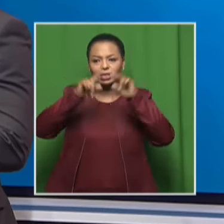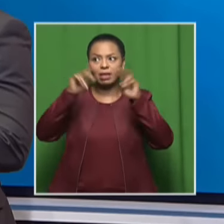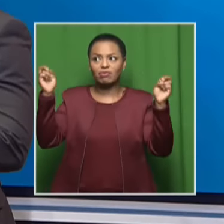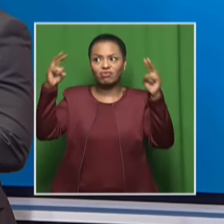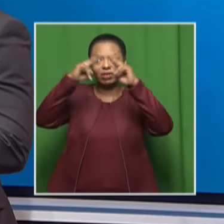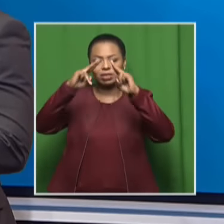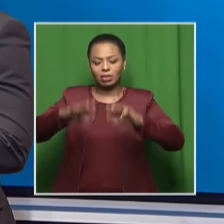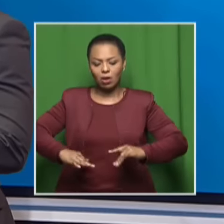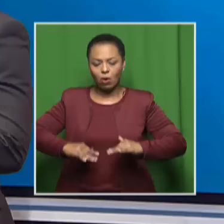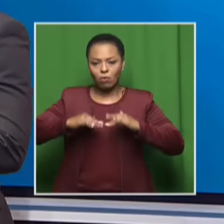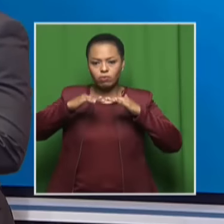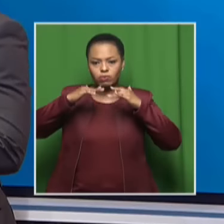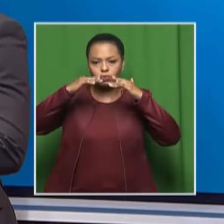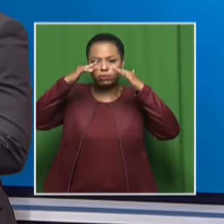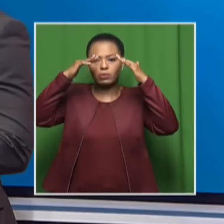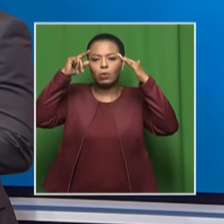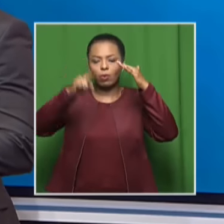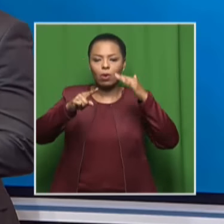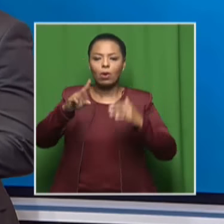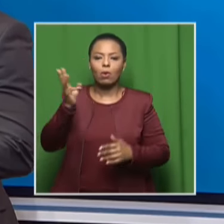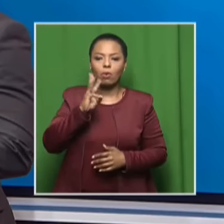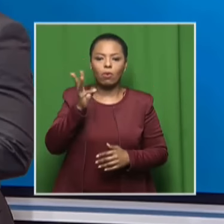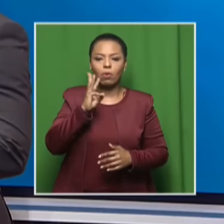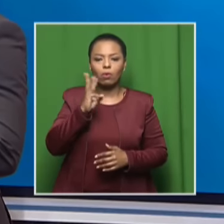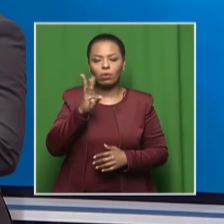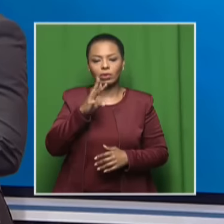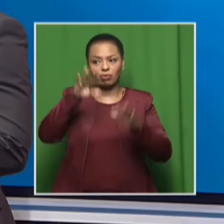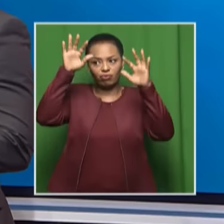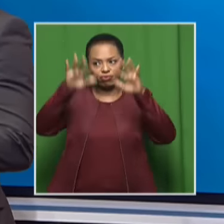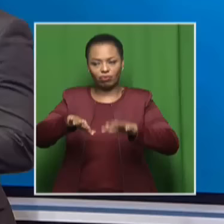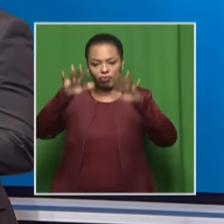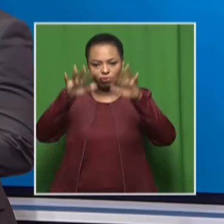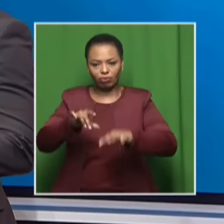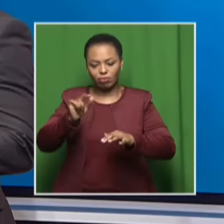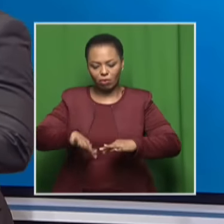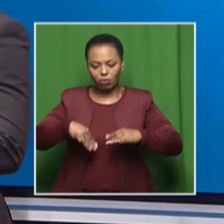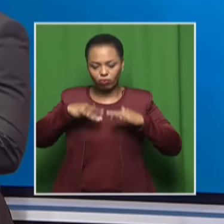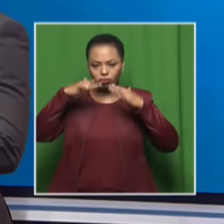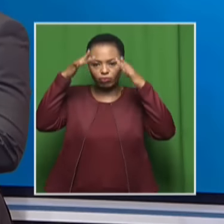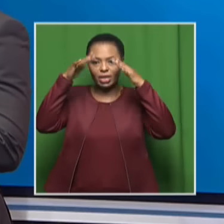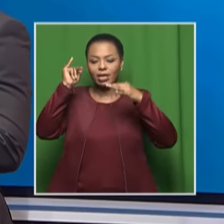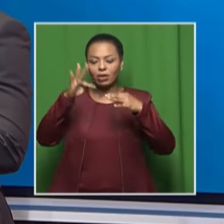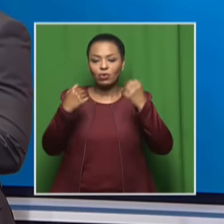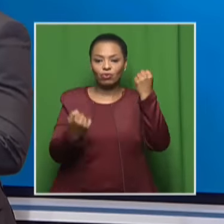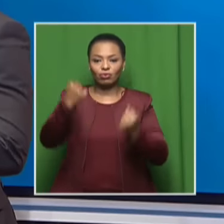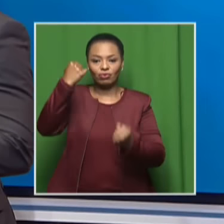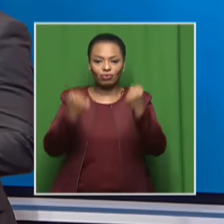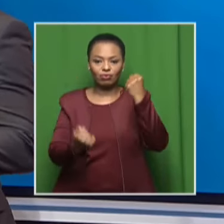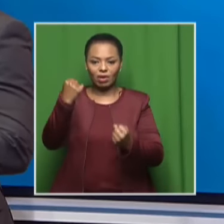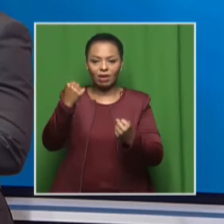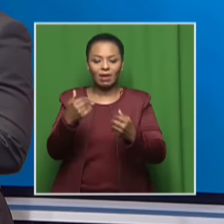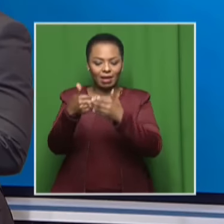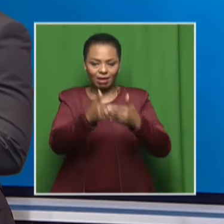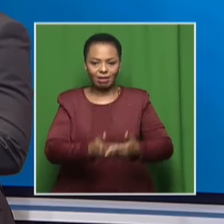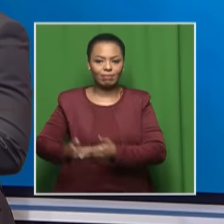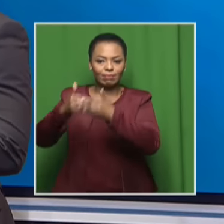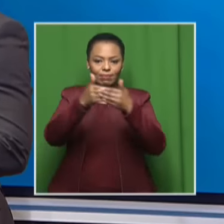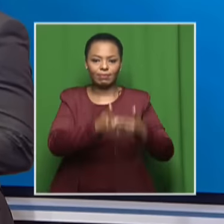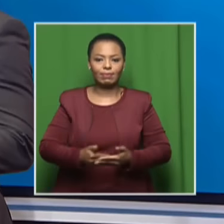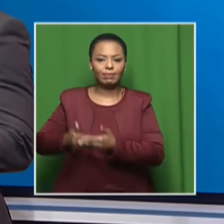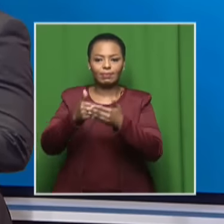meaning that there will be a significant impact there. So this means that people on the roads must drive with extreme caution and keep a safe